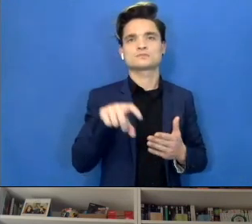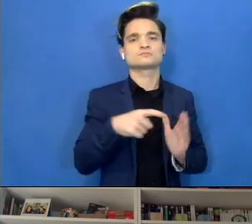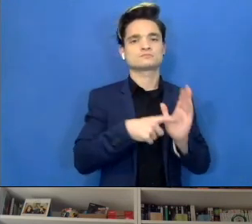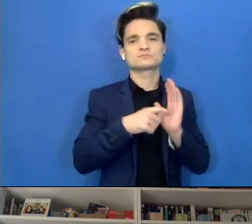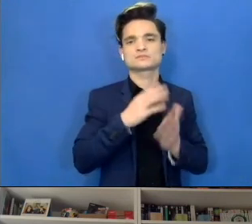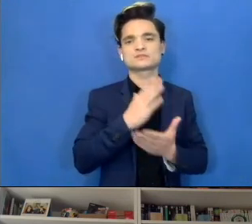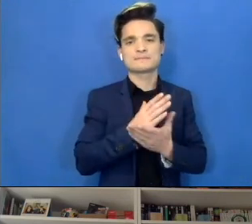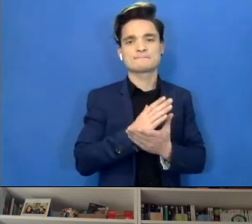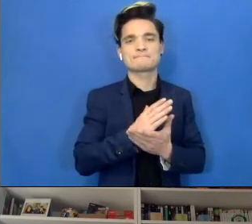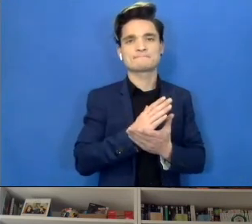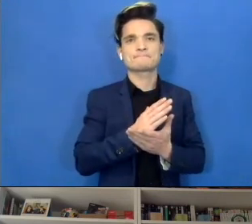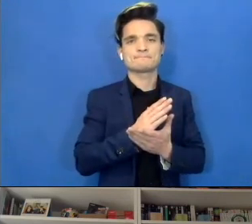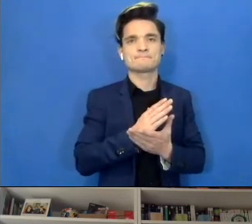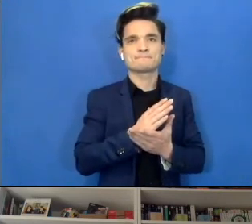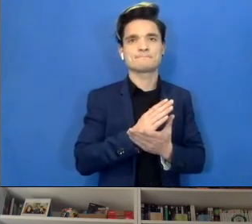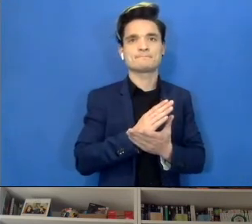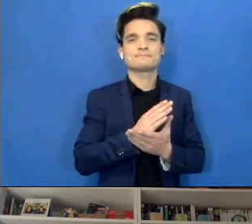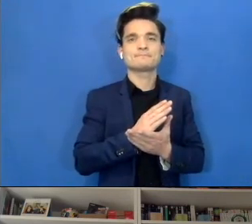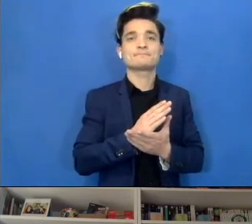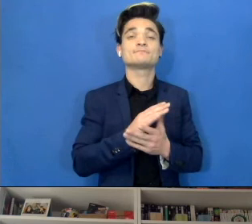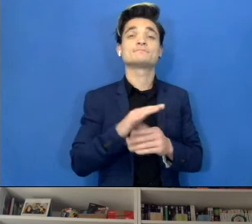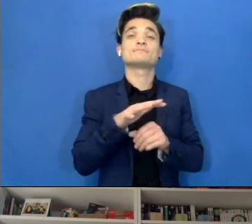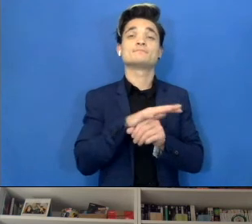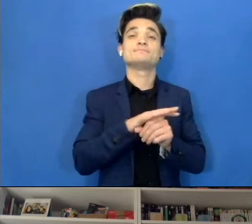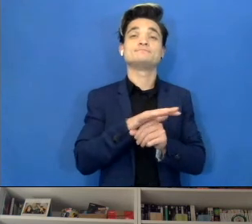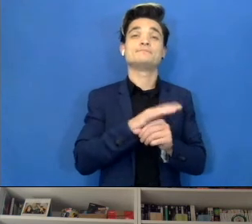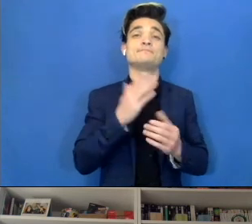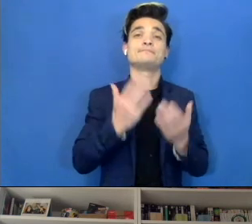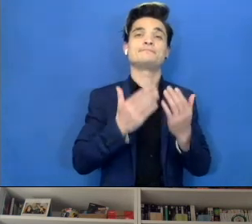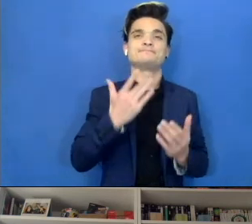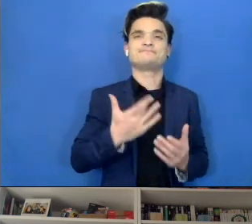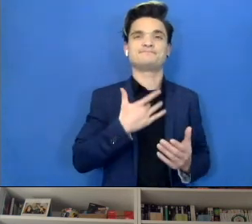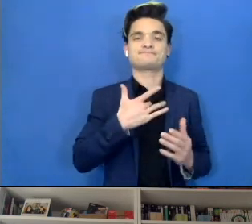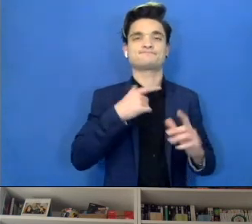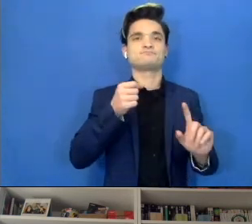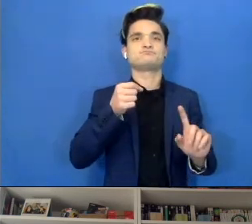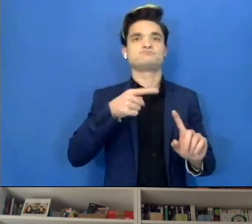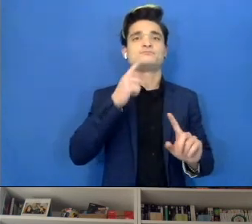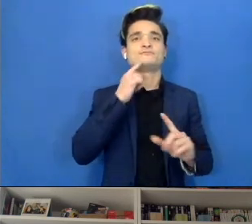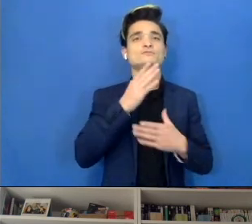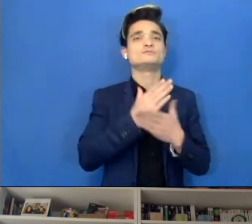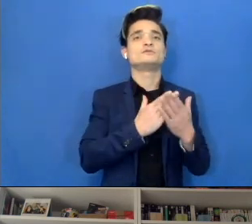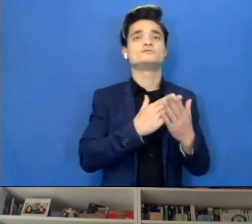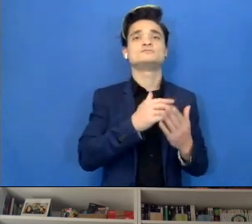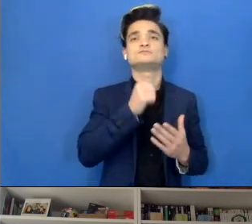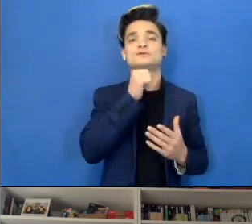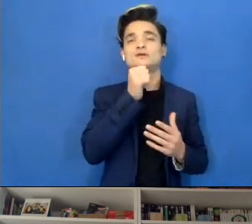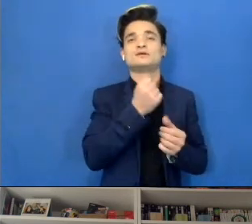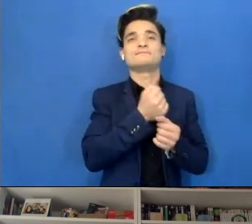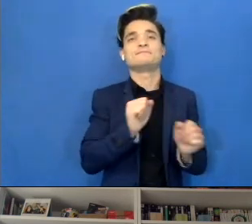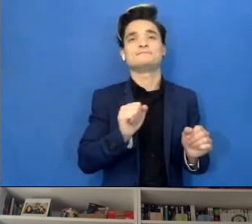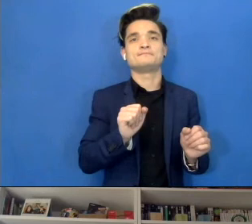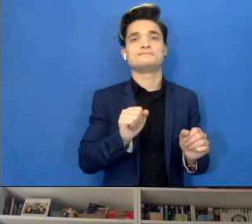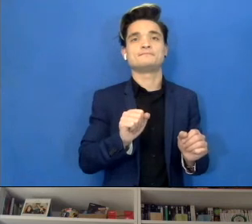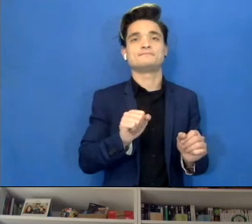place where you're no longer safe, whether physically, whether emotionally, mentally, that zone, just absolutely don't